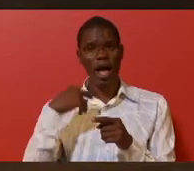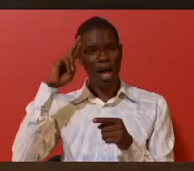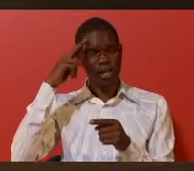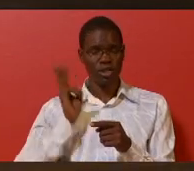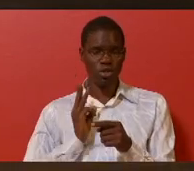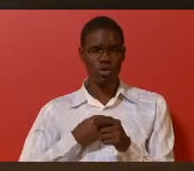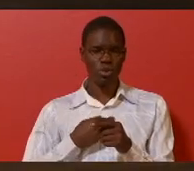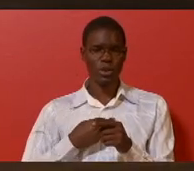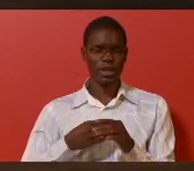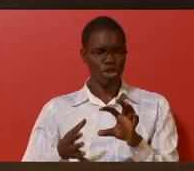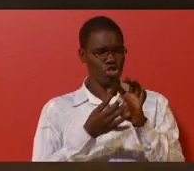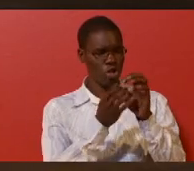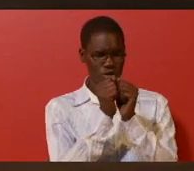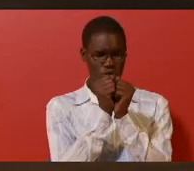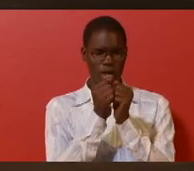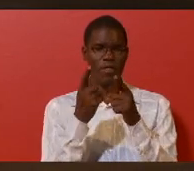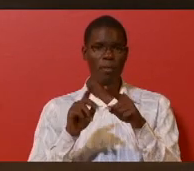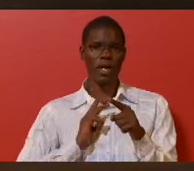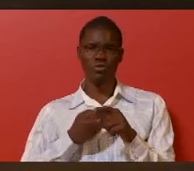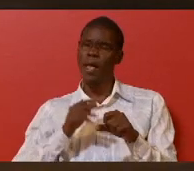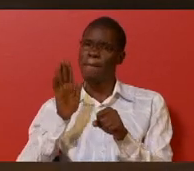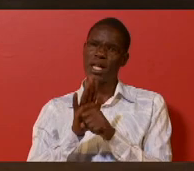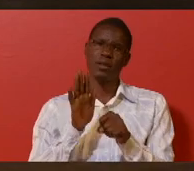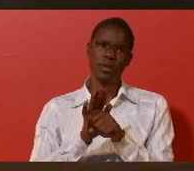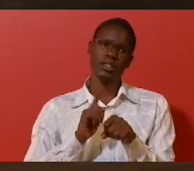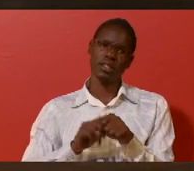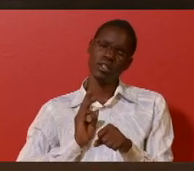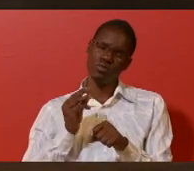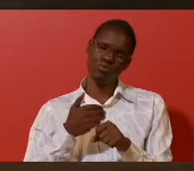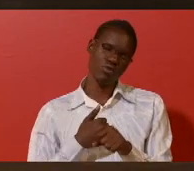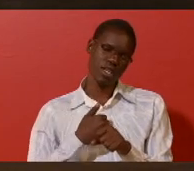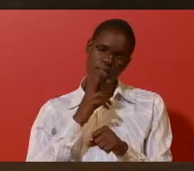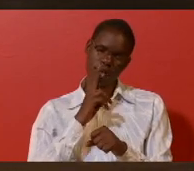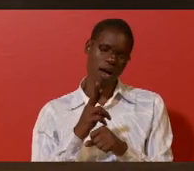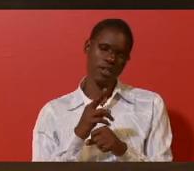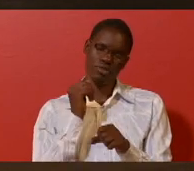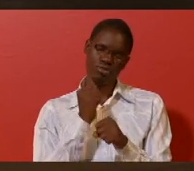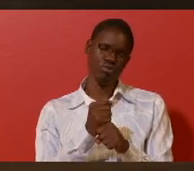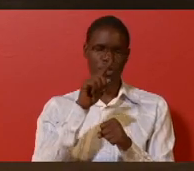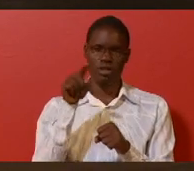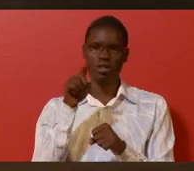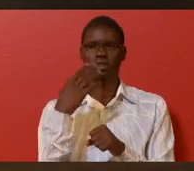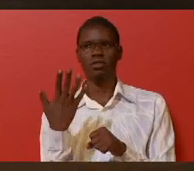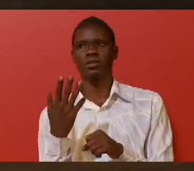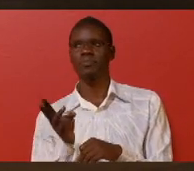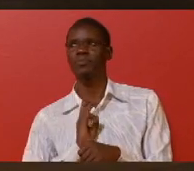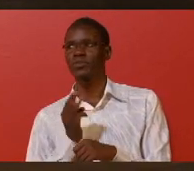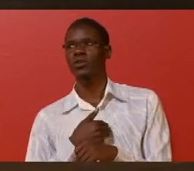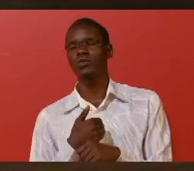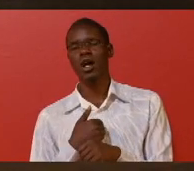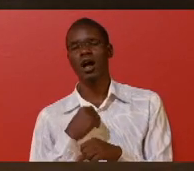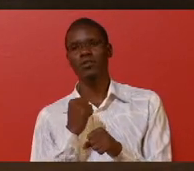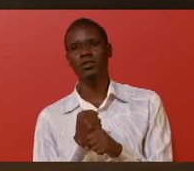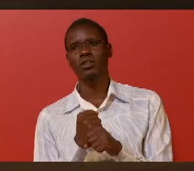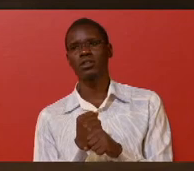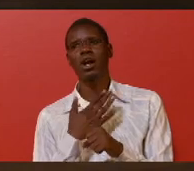would stick together. But we, so many times, we boycott. What's the word I'm looking